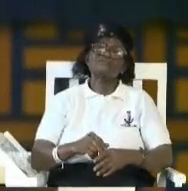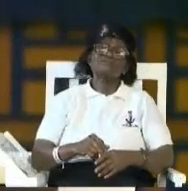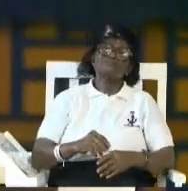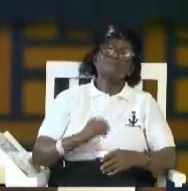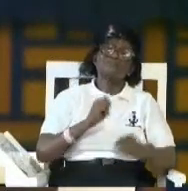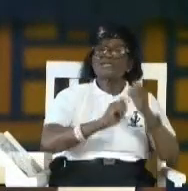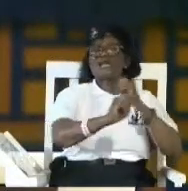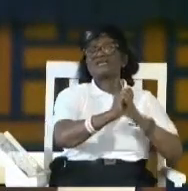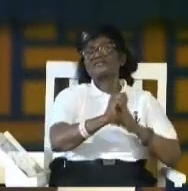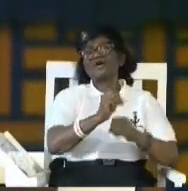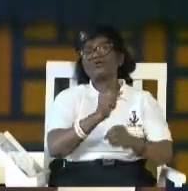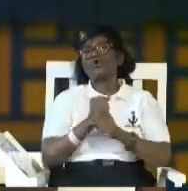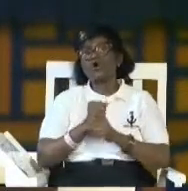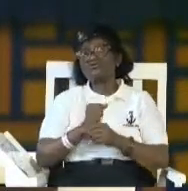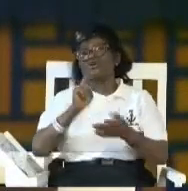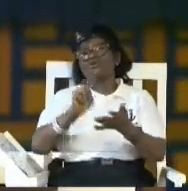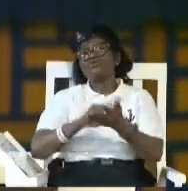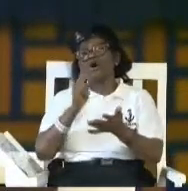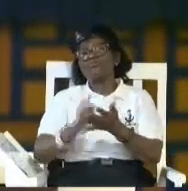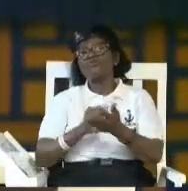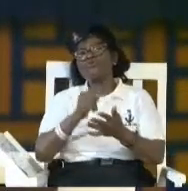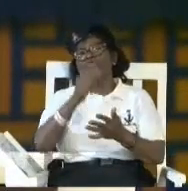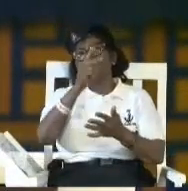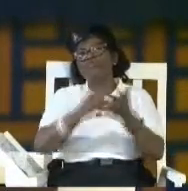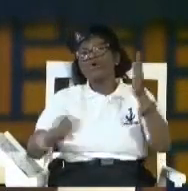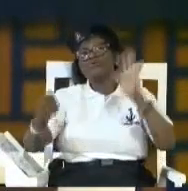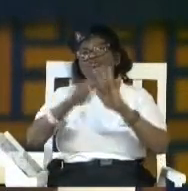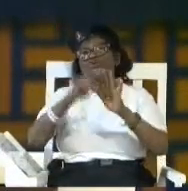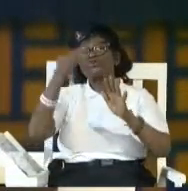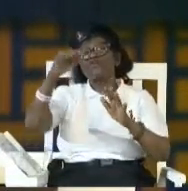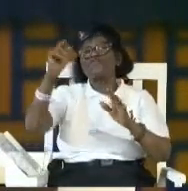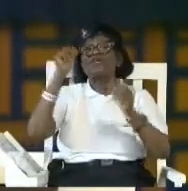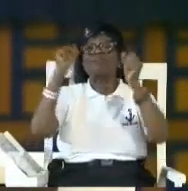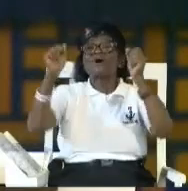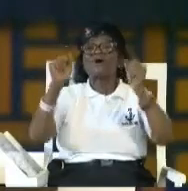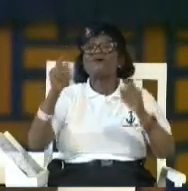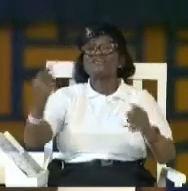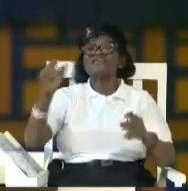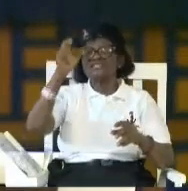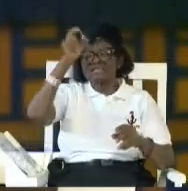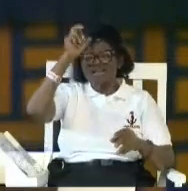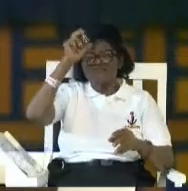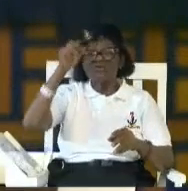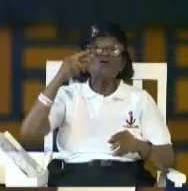Elijah got double portion of the power. The devil recognized the fact,